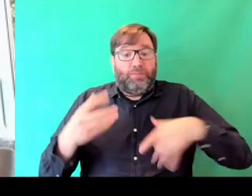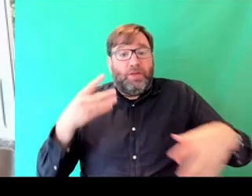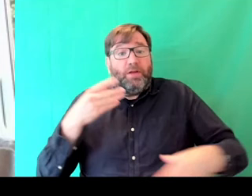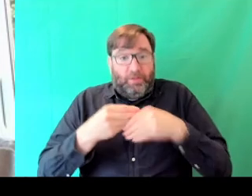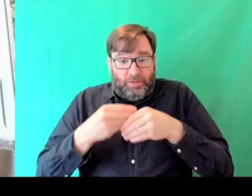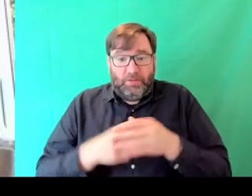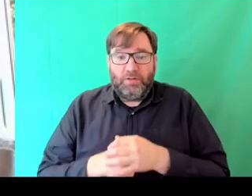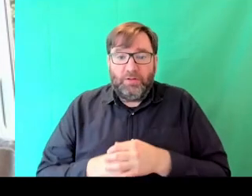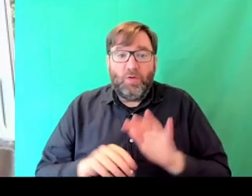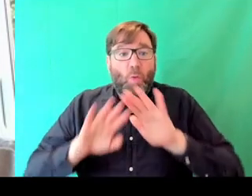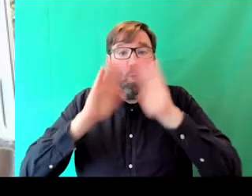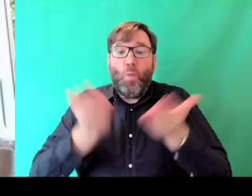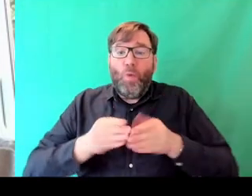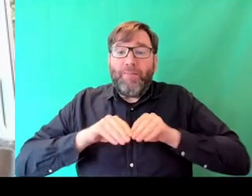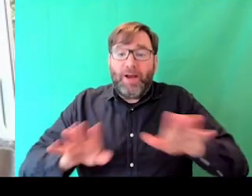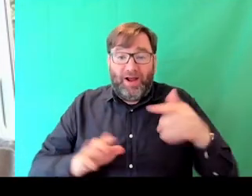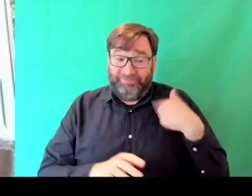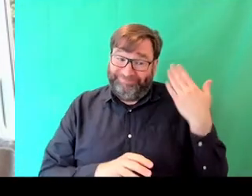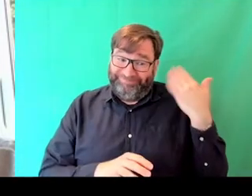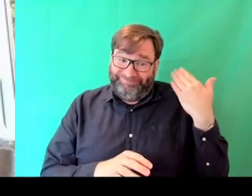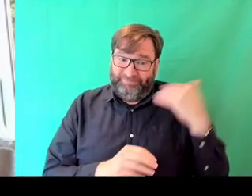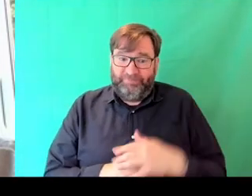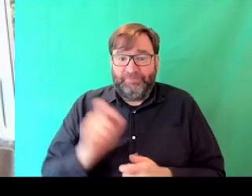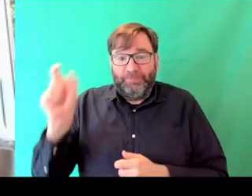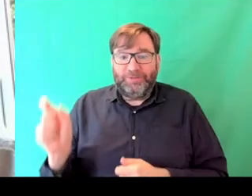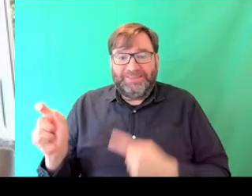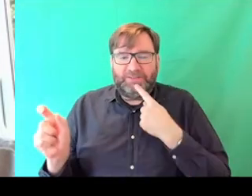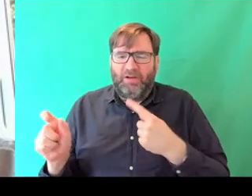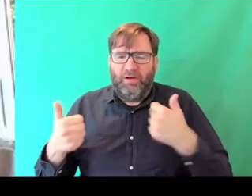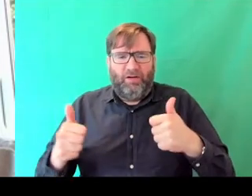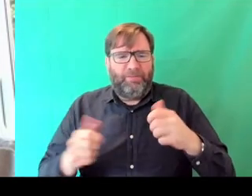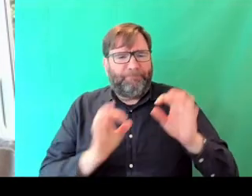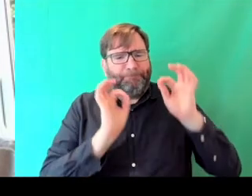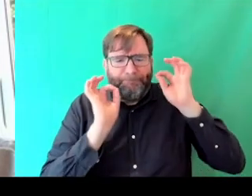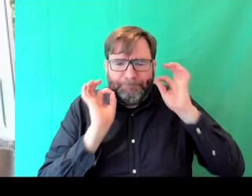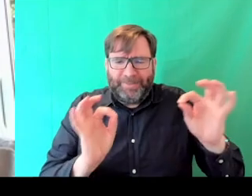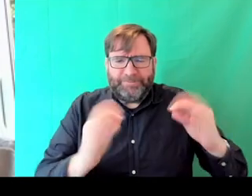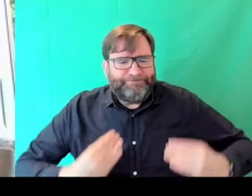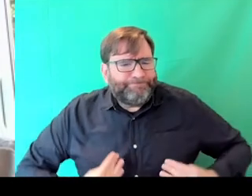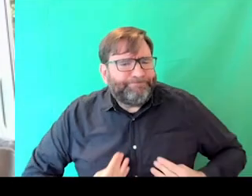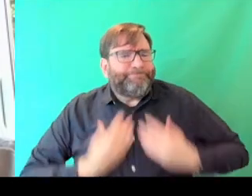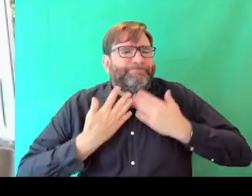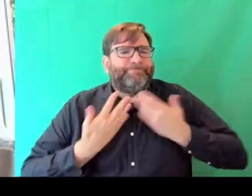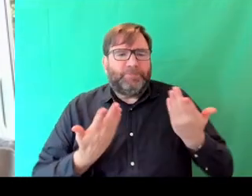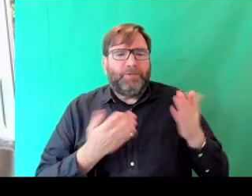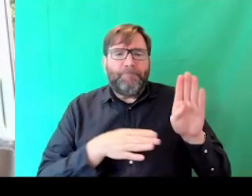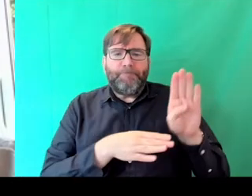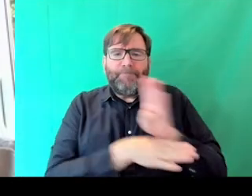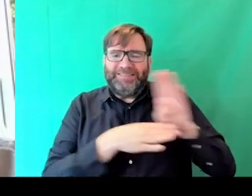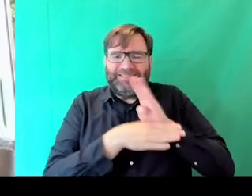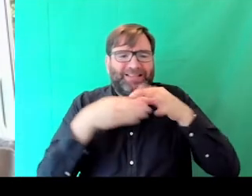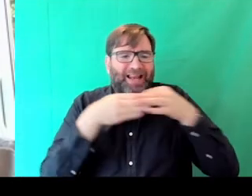beginning, right, in their disability inclusion journey, or continue to build, is listen to your employees, especially your employees with disabilities, right? Or